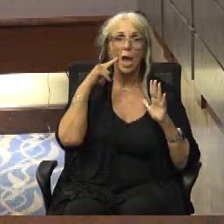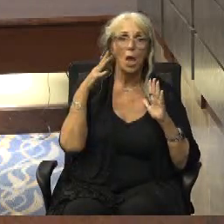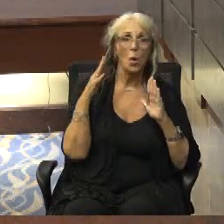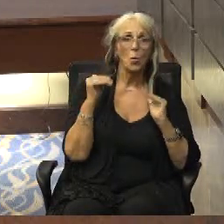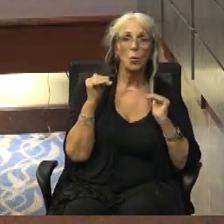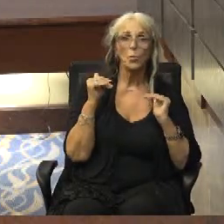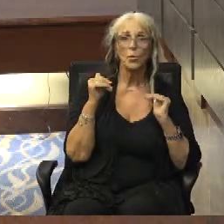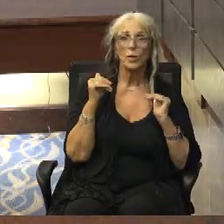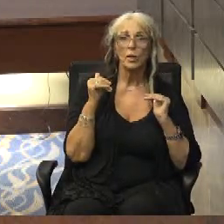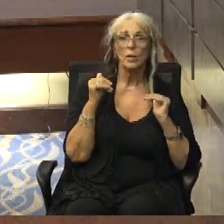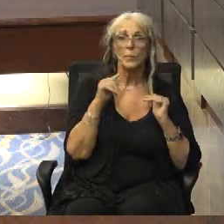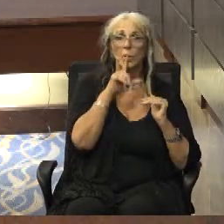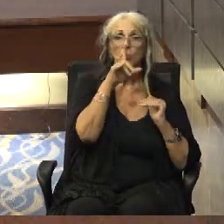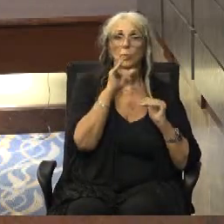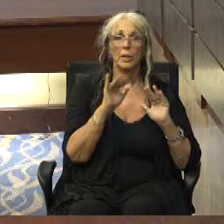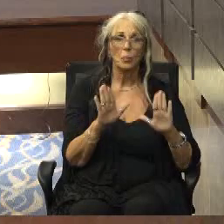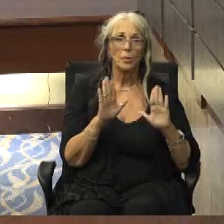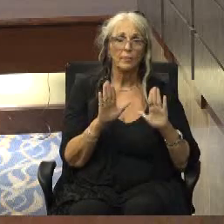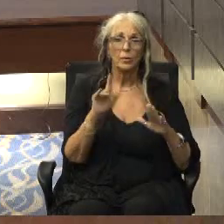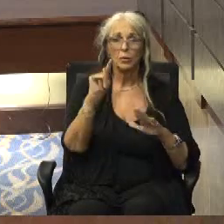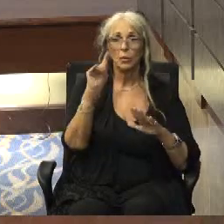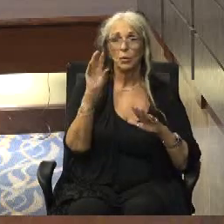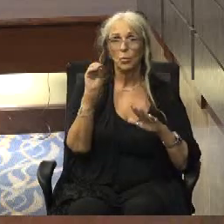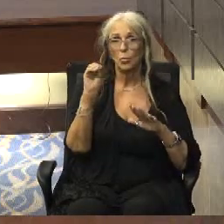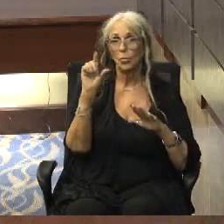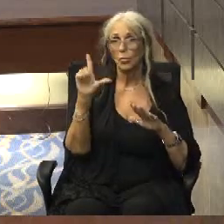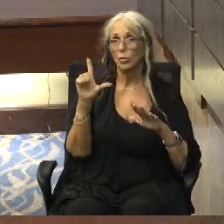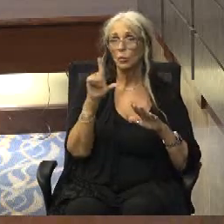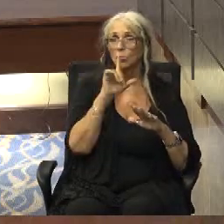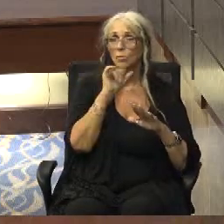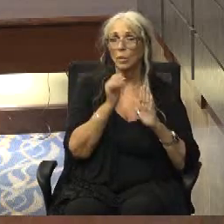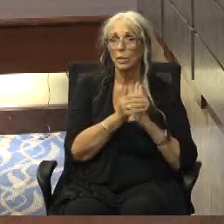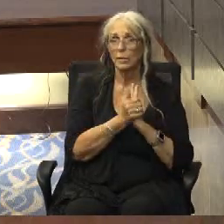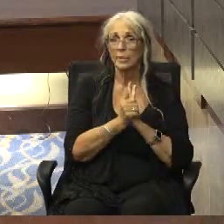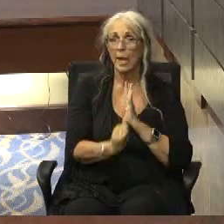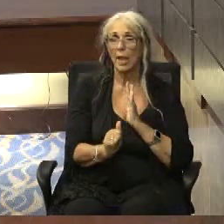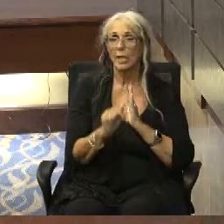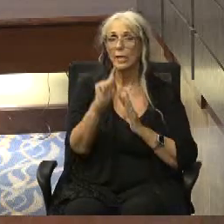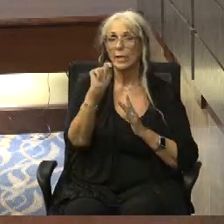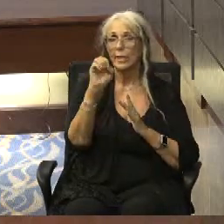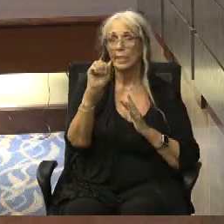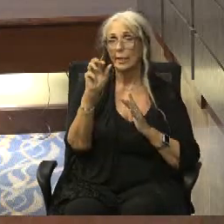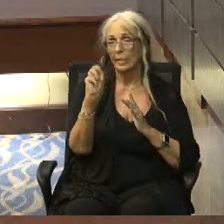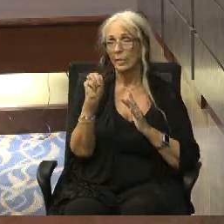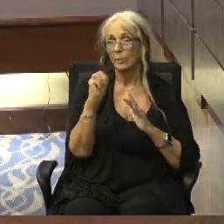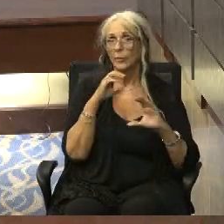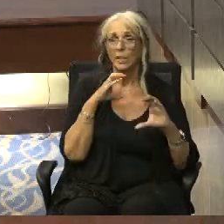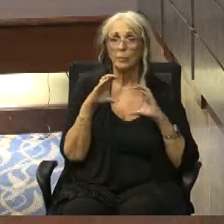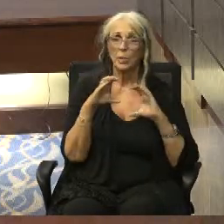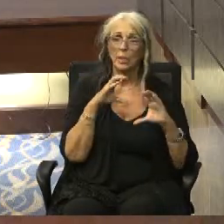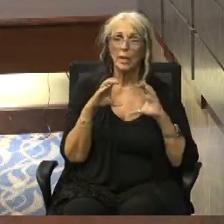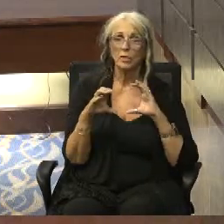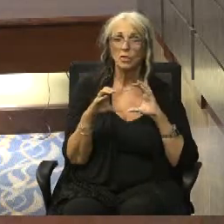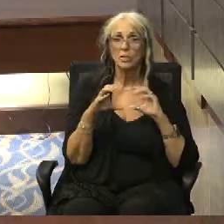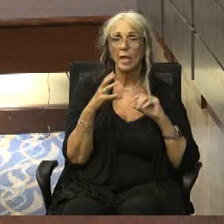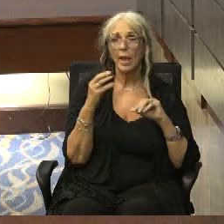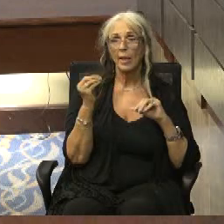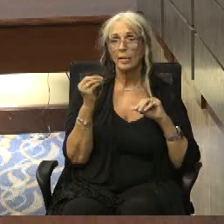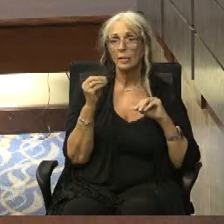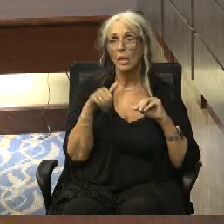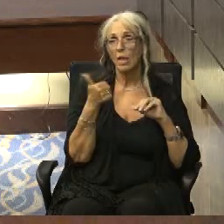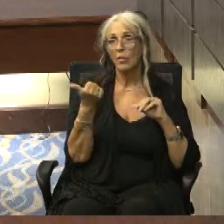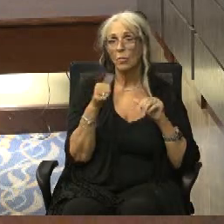will be a really great tool that our really talented team can deploy in communications and potentially in CVB and